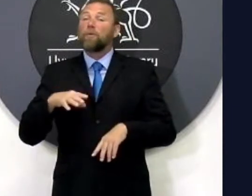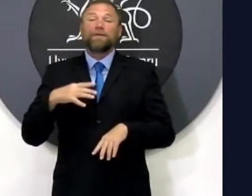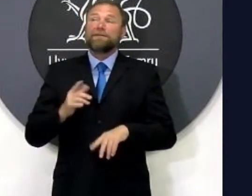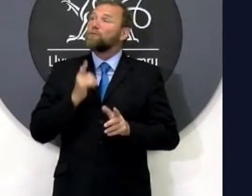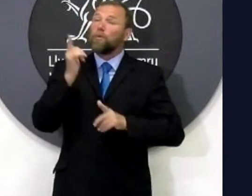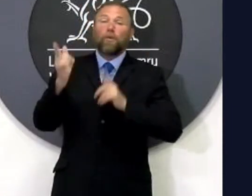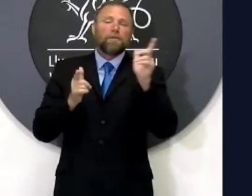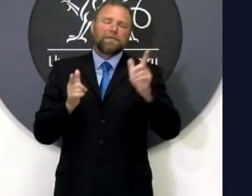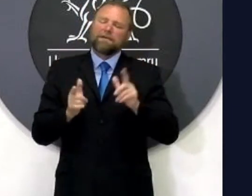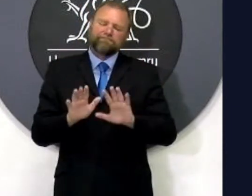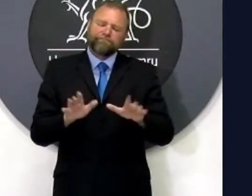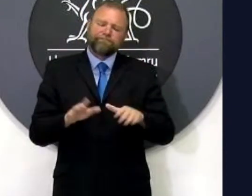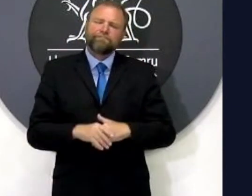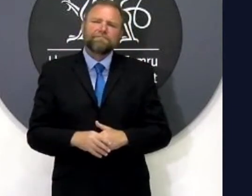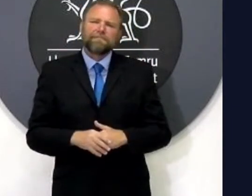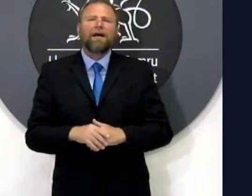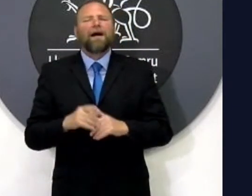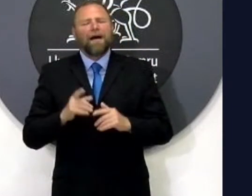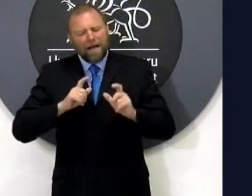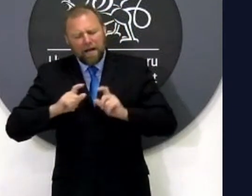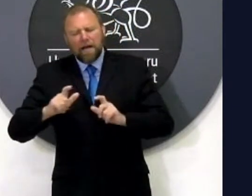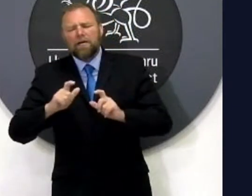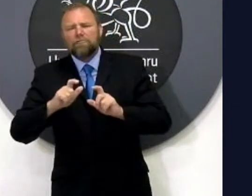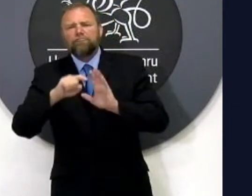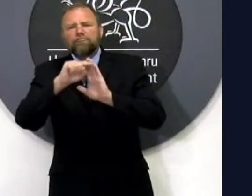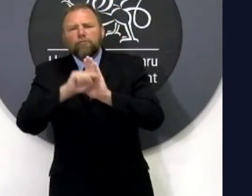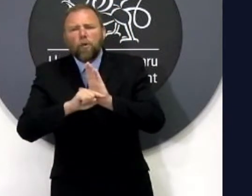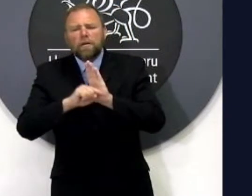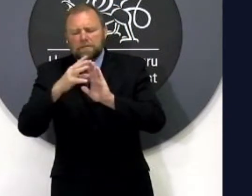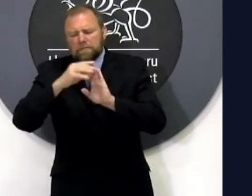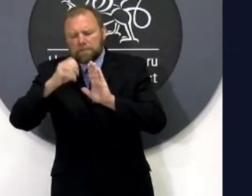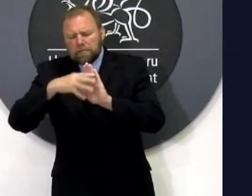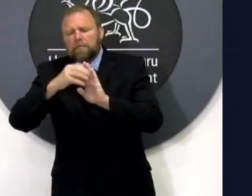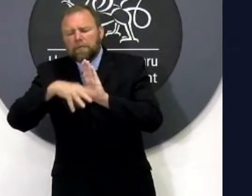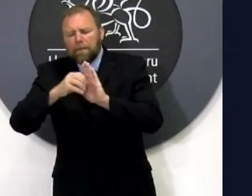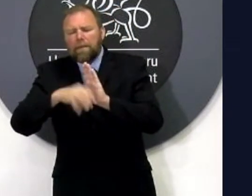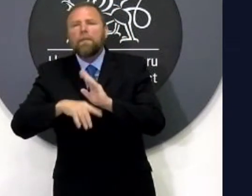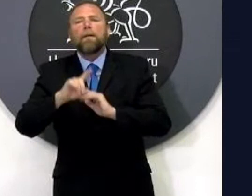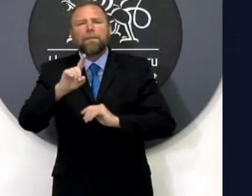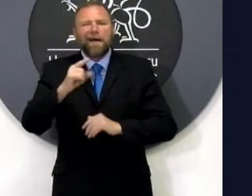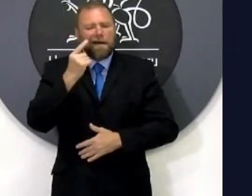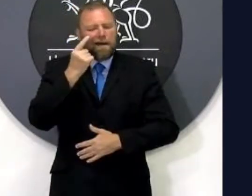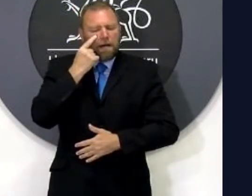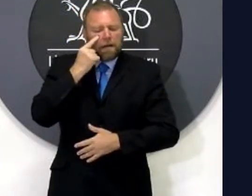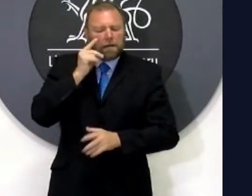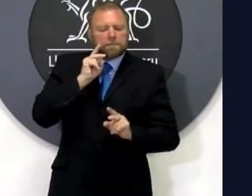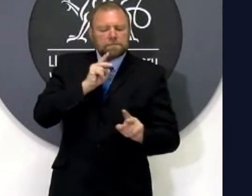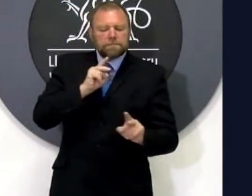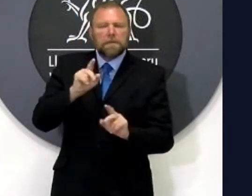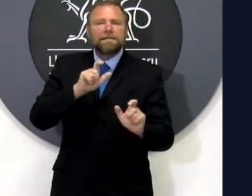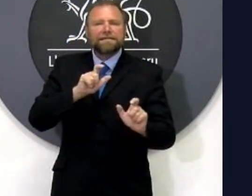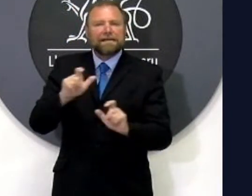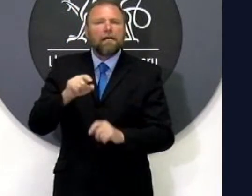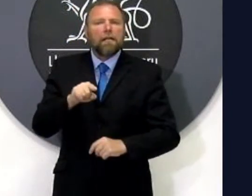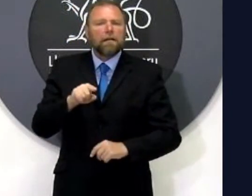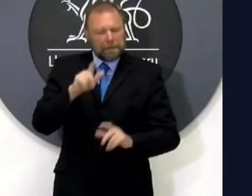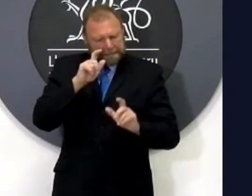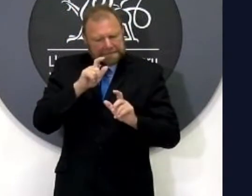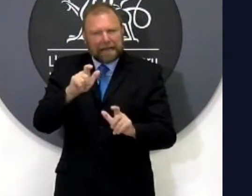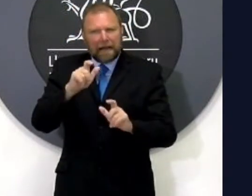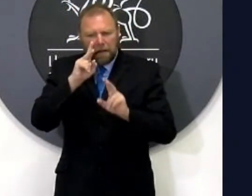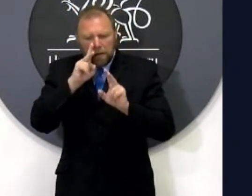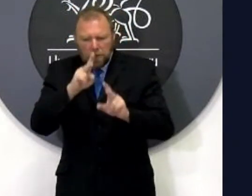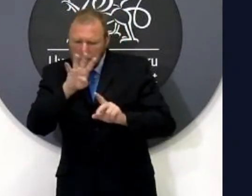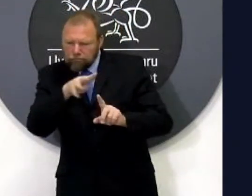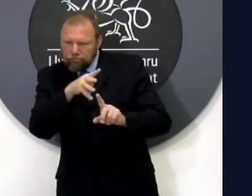the relaxing of the restrictions that we have in place here in Wales. We have to keep a very close eye on case numbers and rates, and we have to make sure